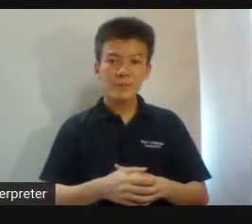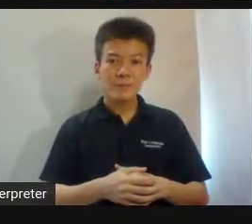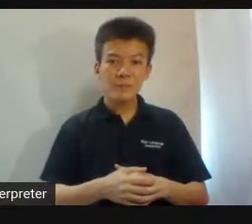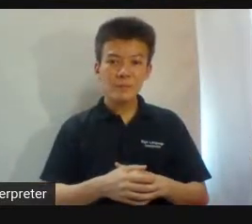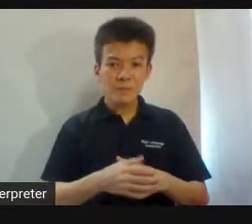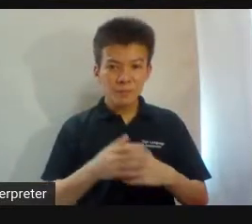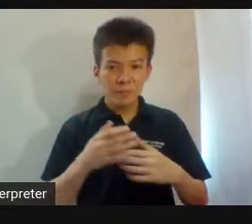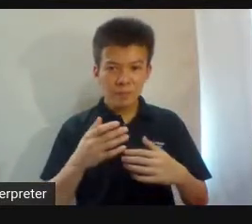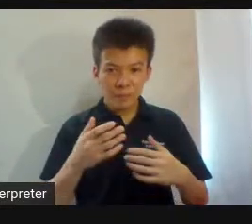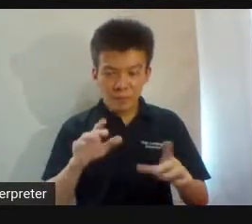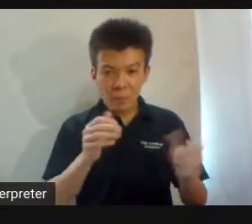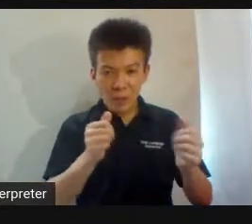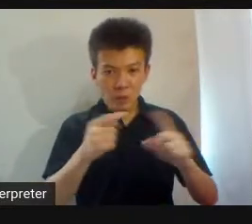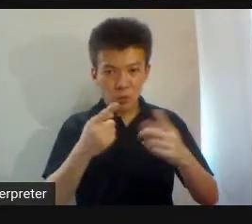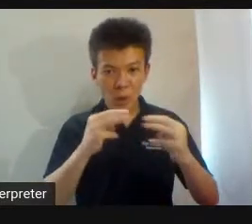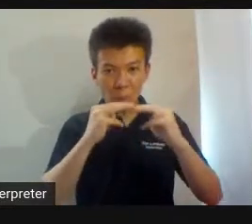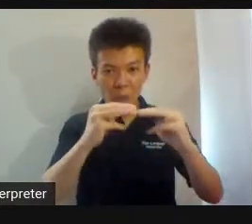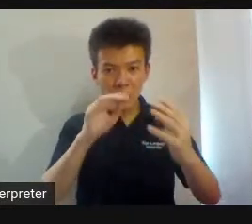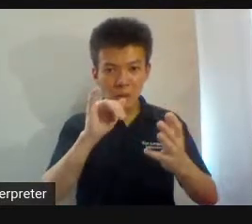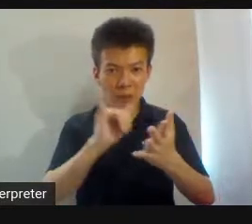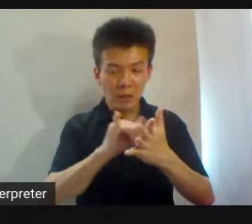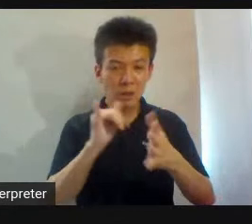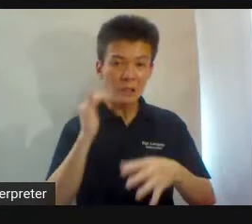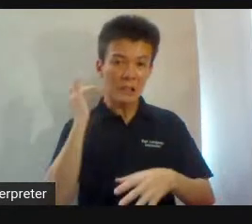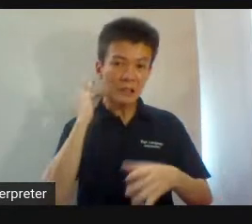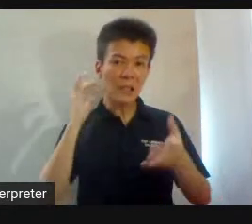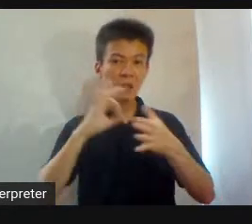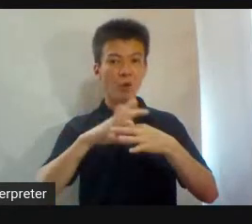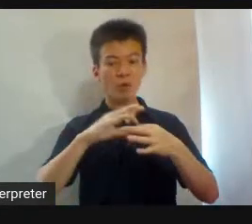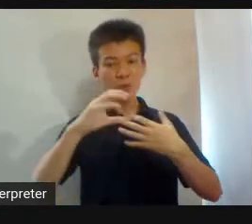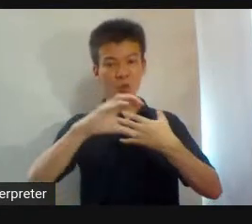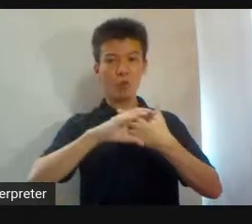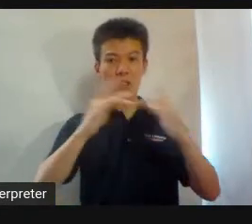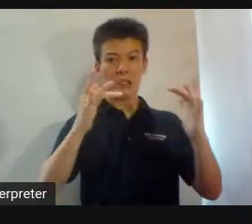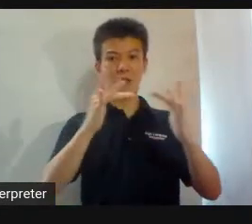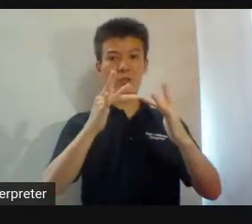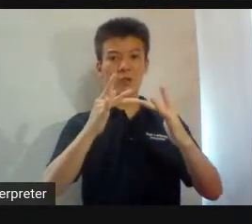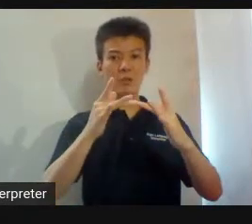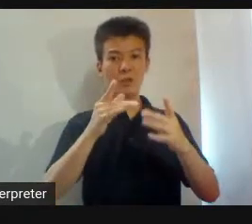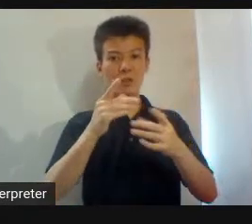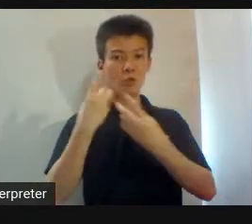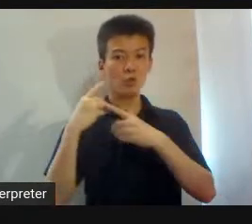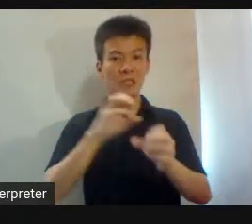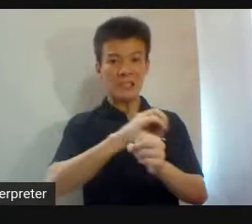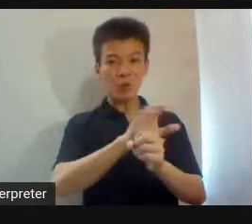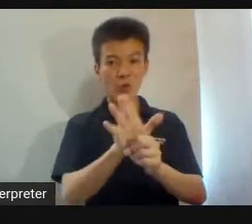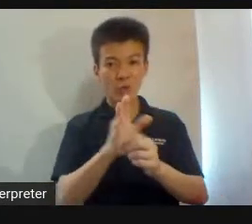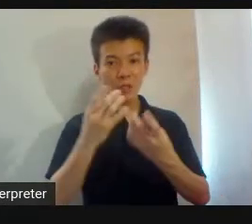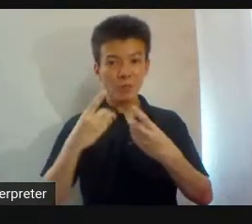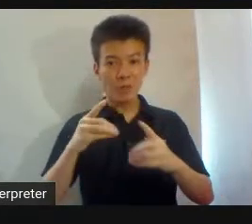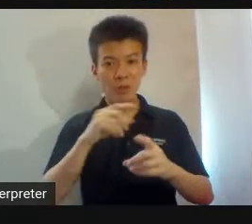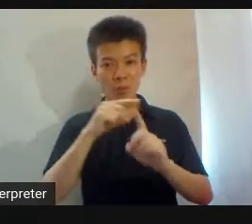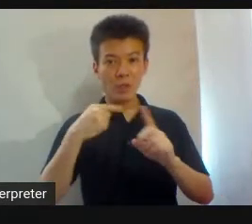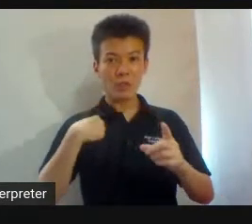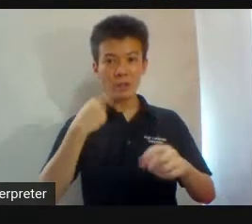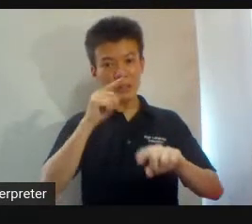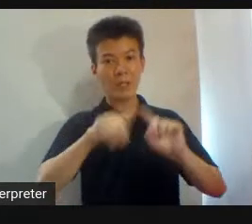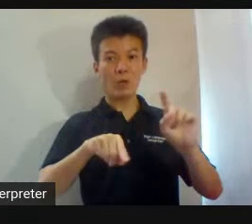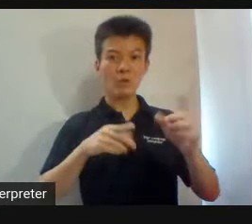have you managed to maintain that sense of close human contact during COVID, especially because we're not